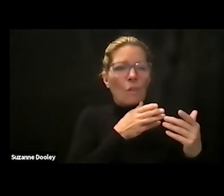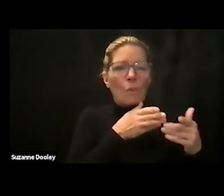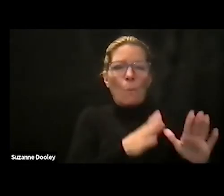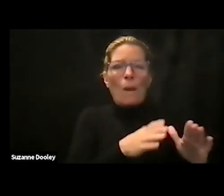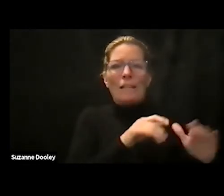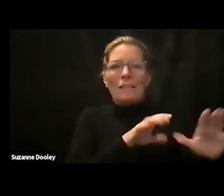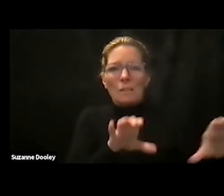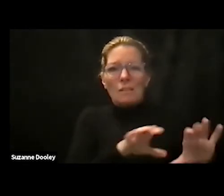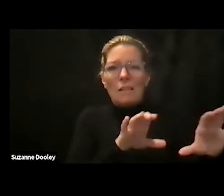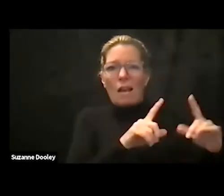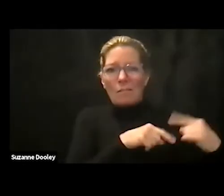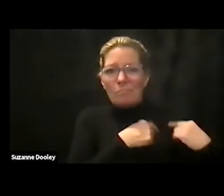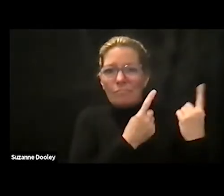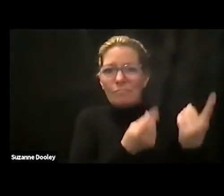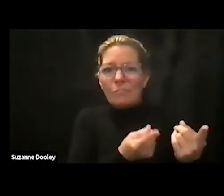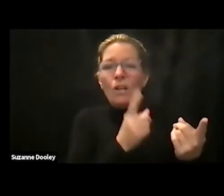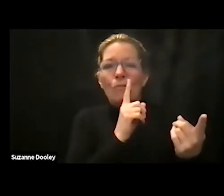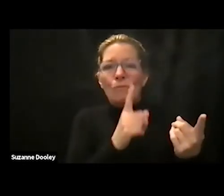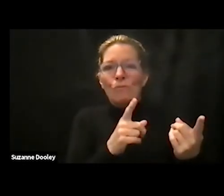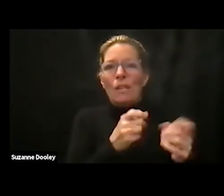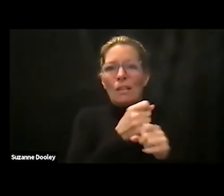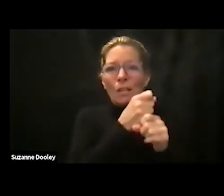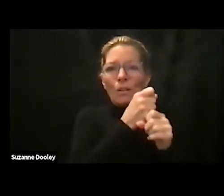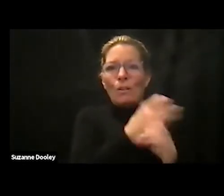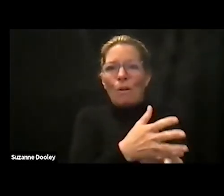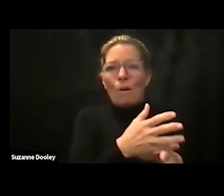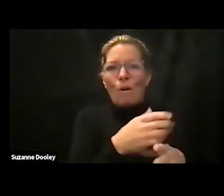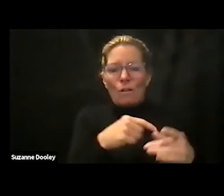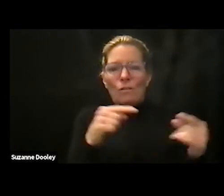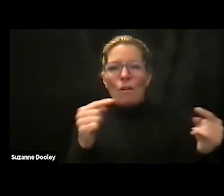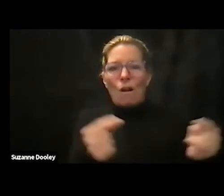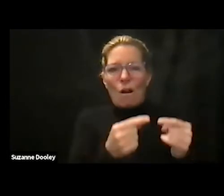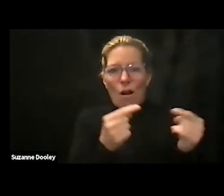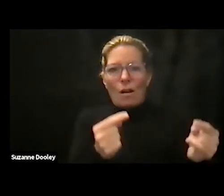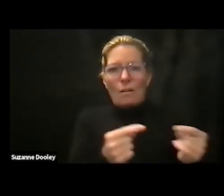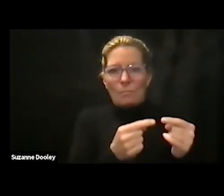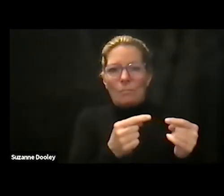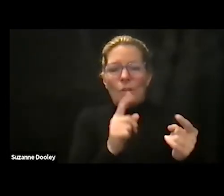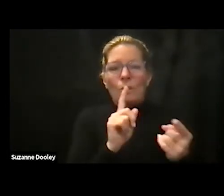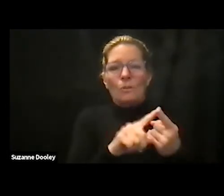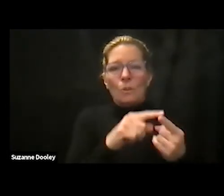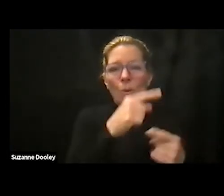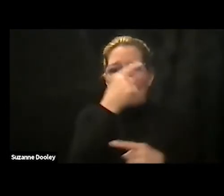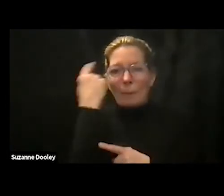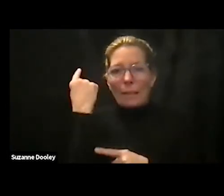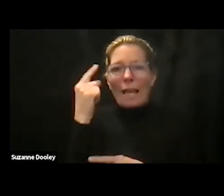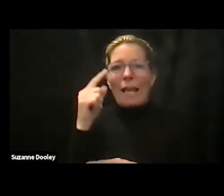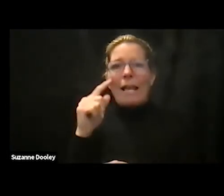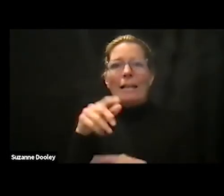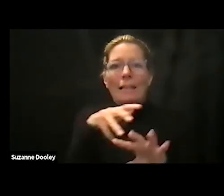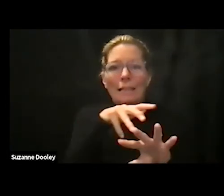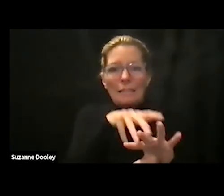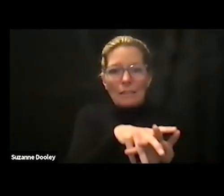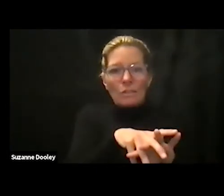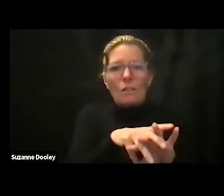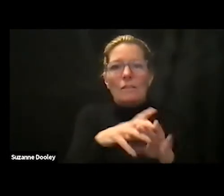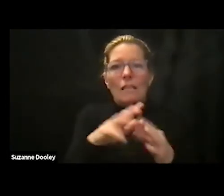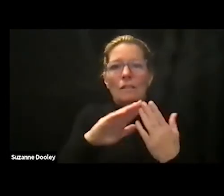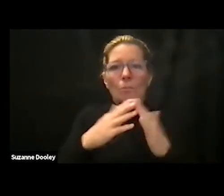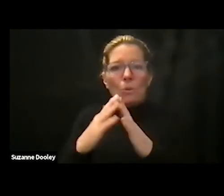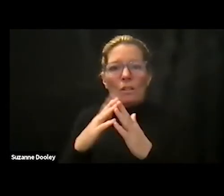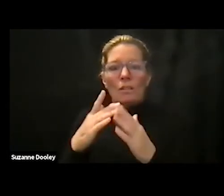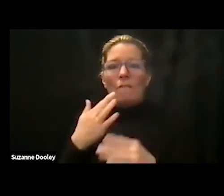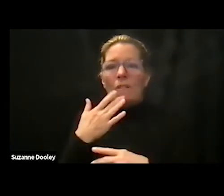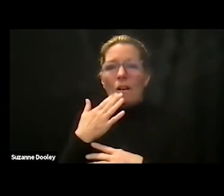has really caused a lot of harm to Black, Indigenous, and communities of color all over